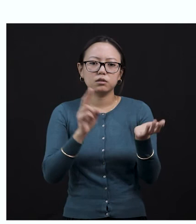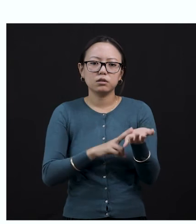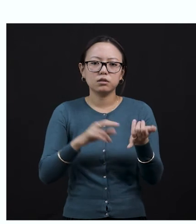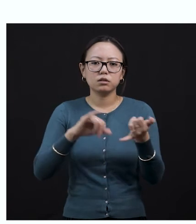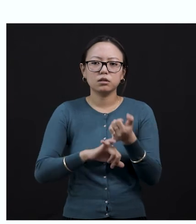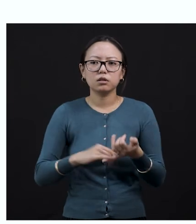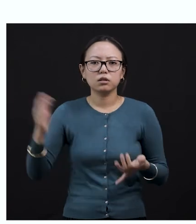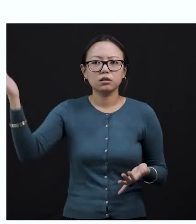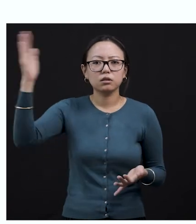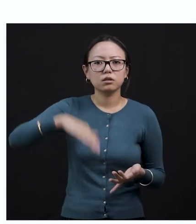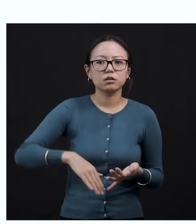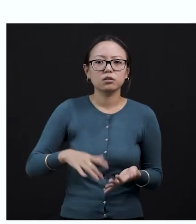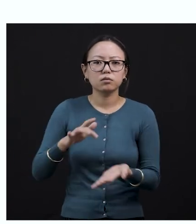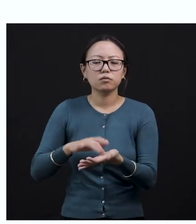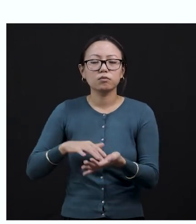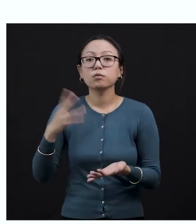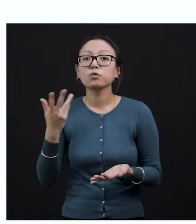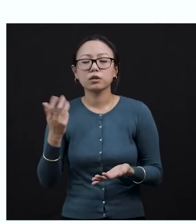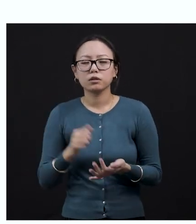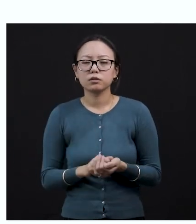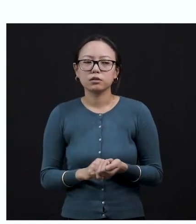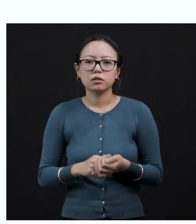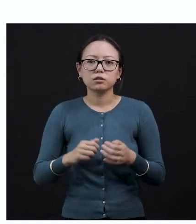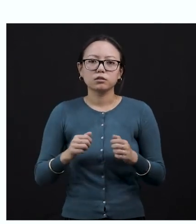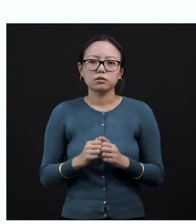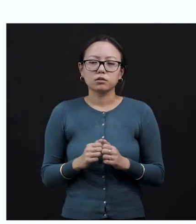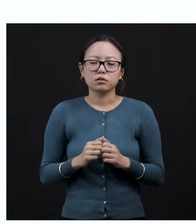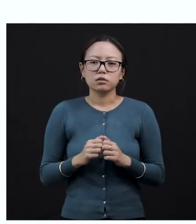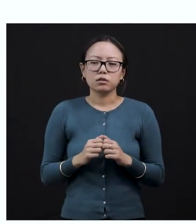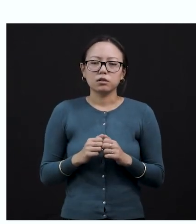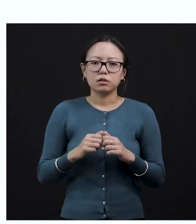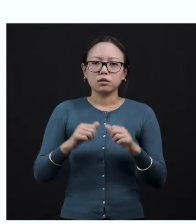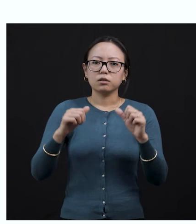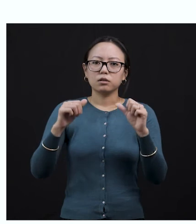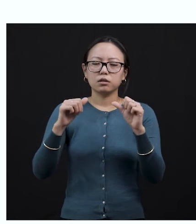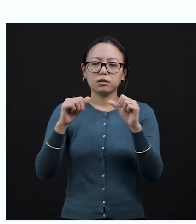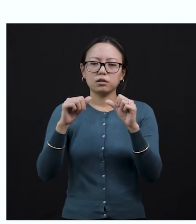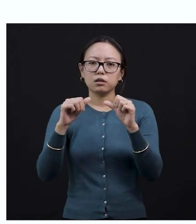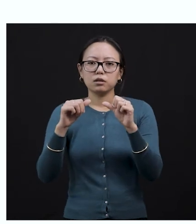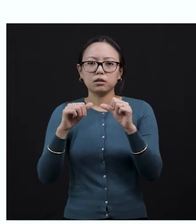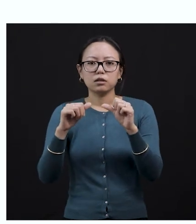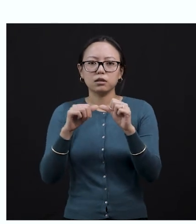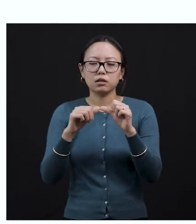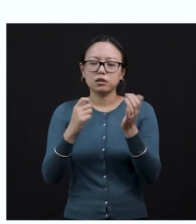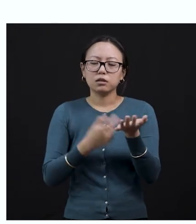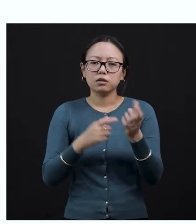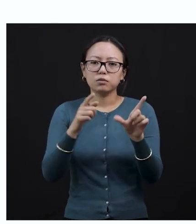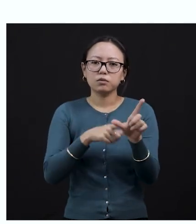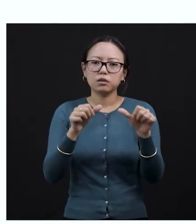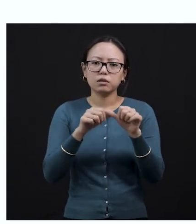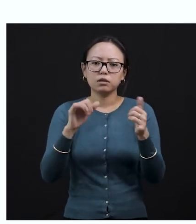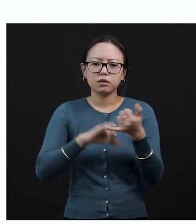Asia or Iran during 1500 BC. And when they settled in India,